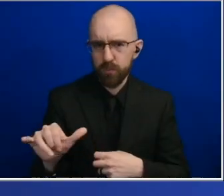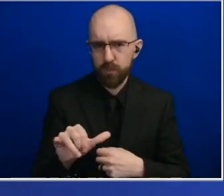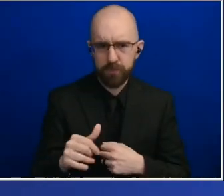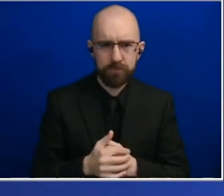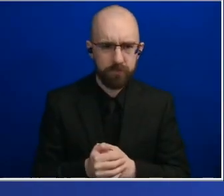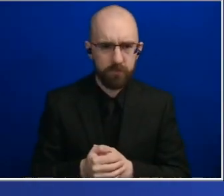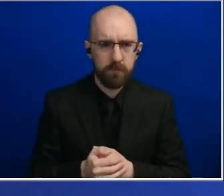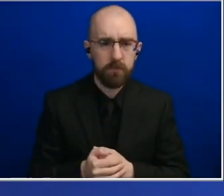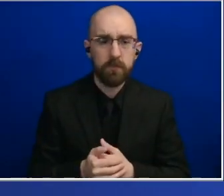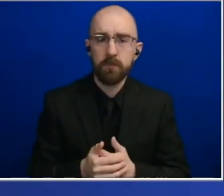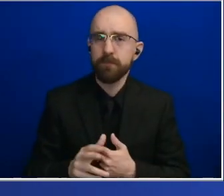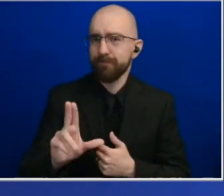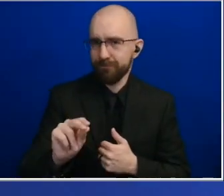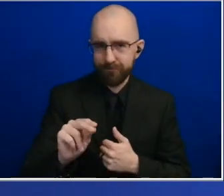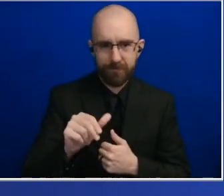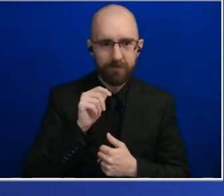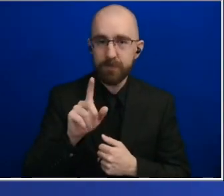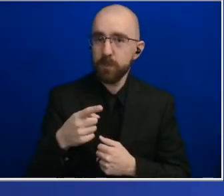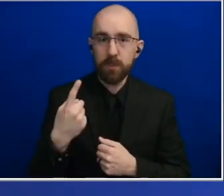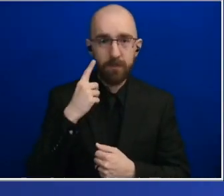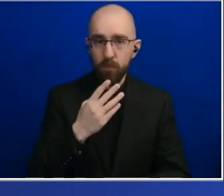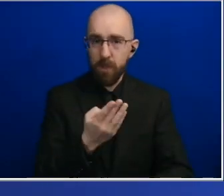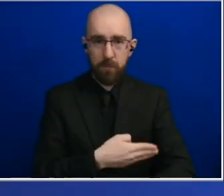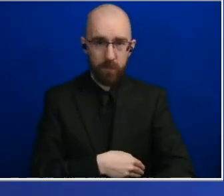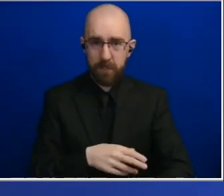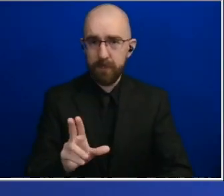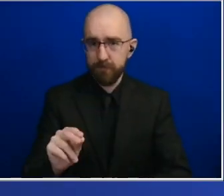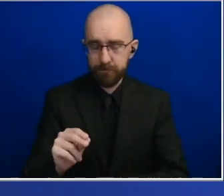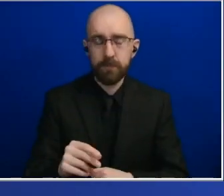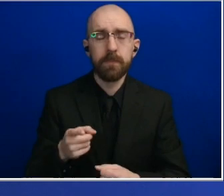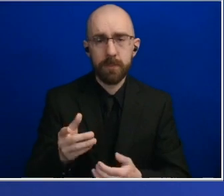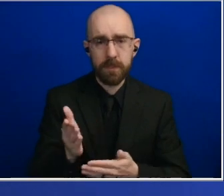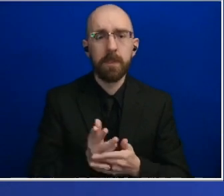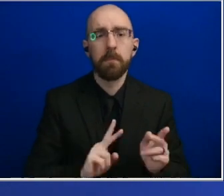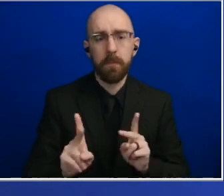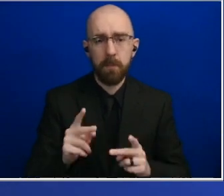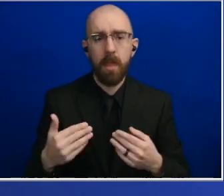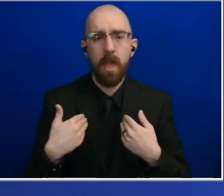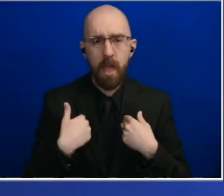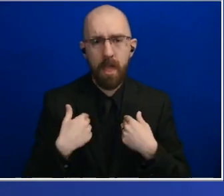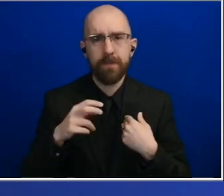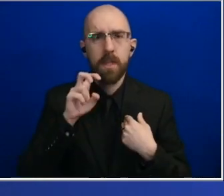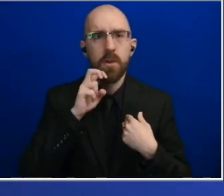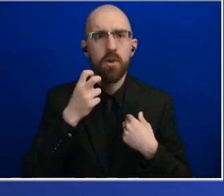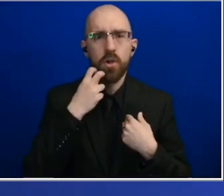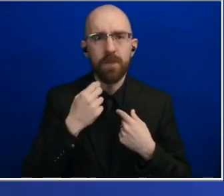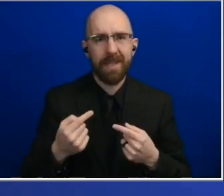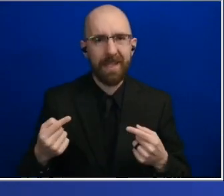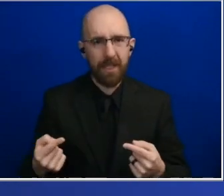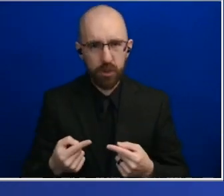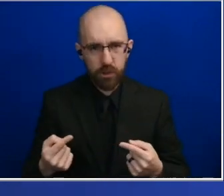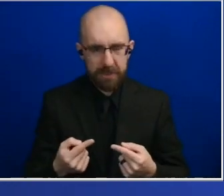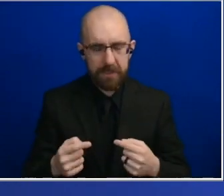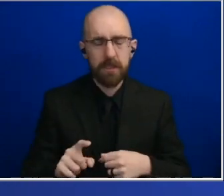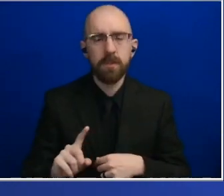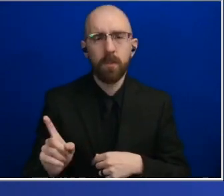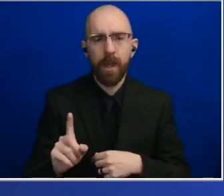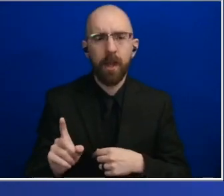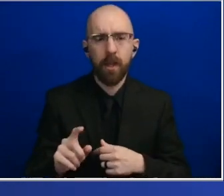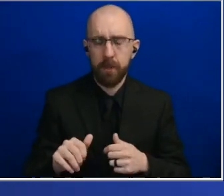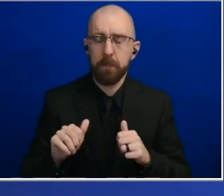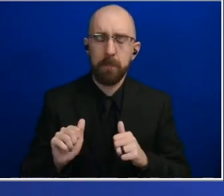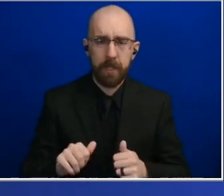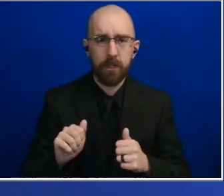No, it's not just for amputees. So there are people that have nerve injuries where potential where the nerve is